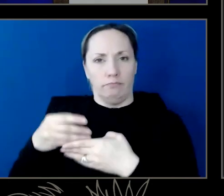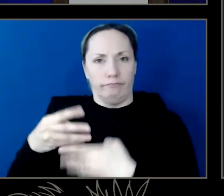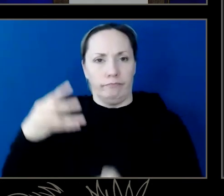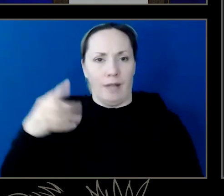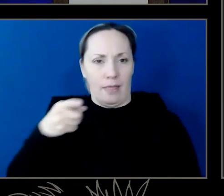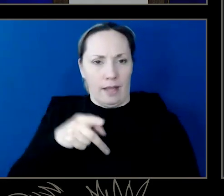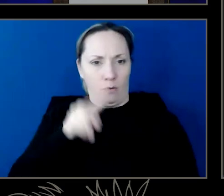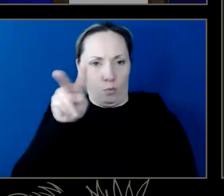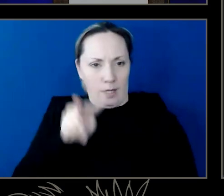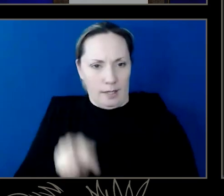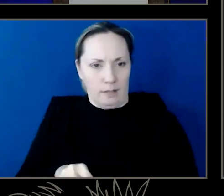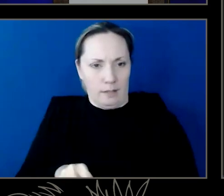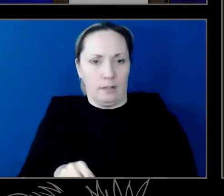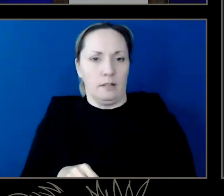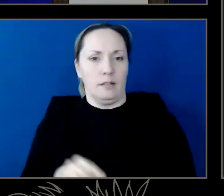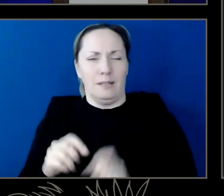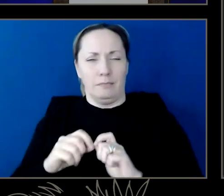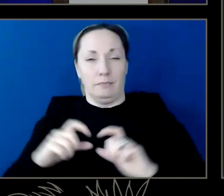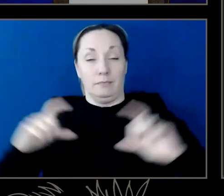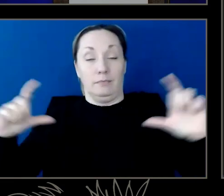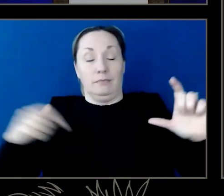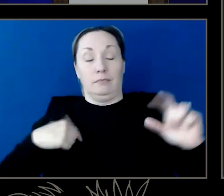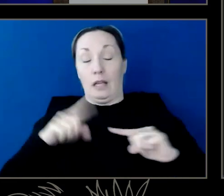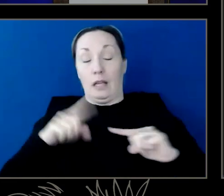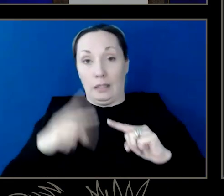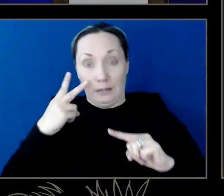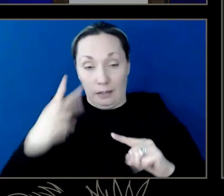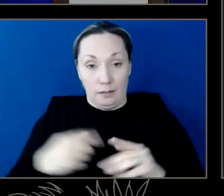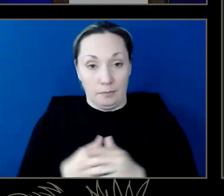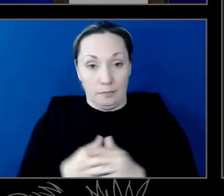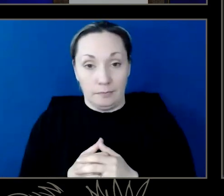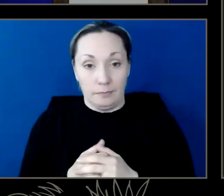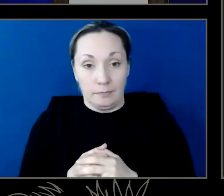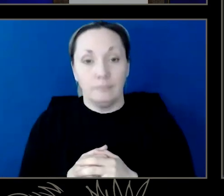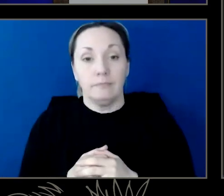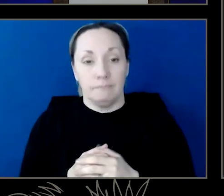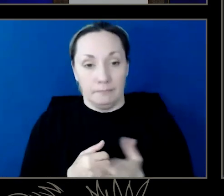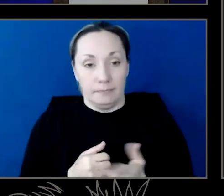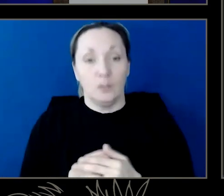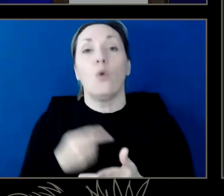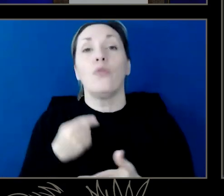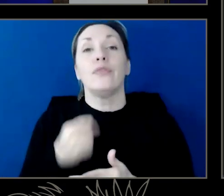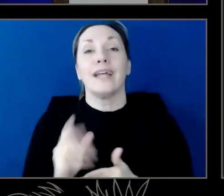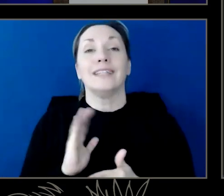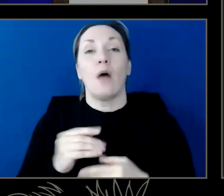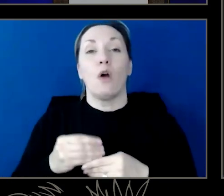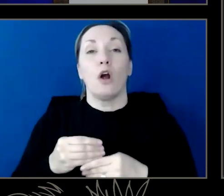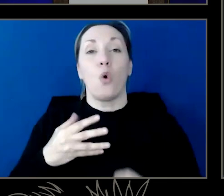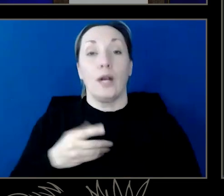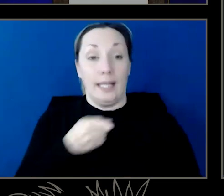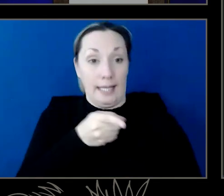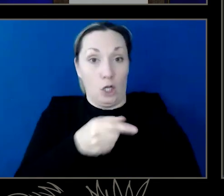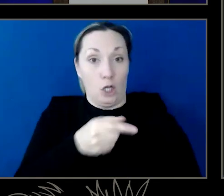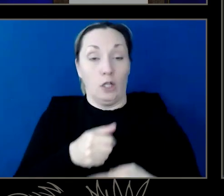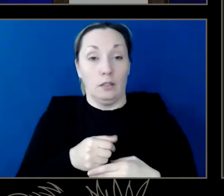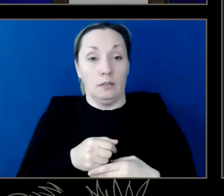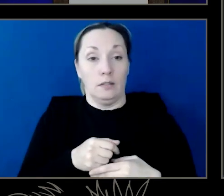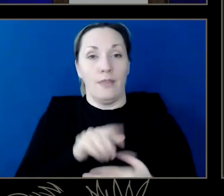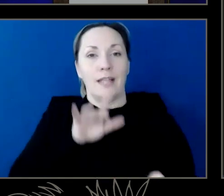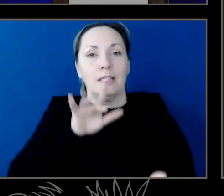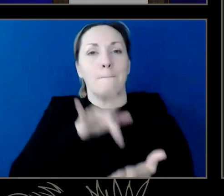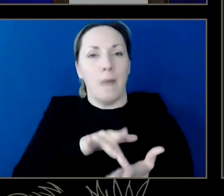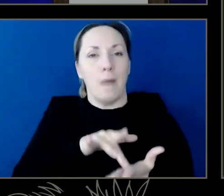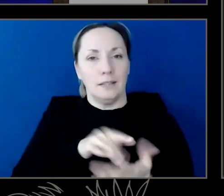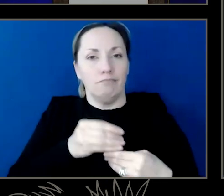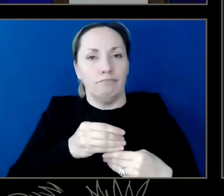in a bit more because I have terrible eyesight and I can't see anything. There we go. So this is our accordion here. This is the button that we